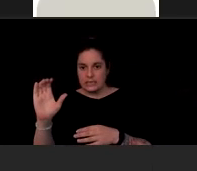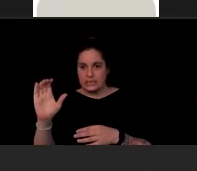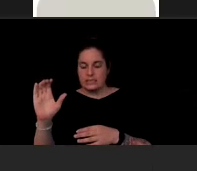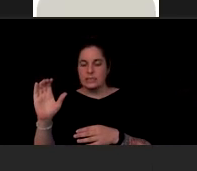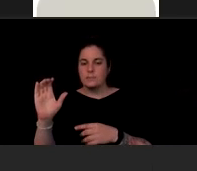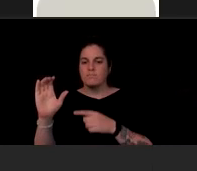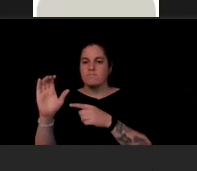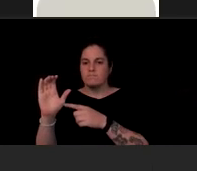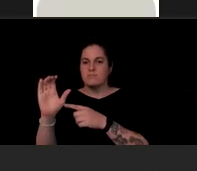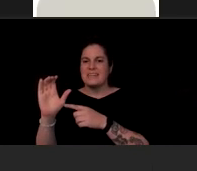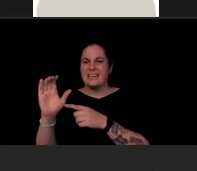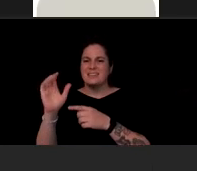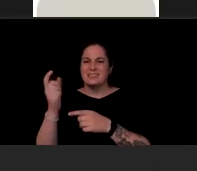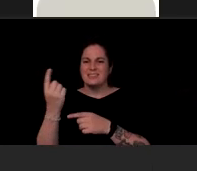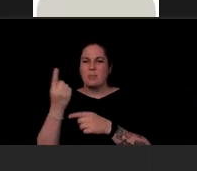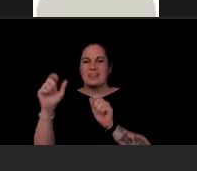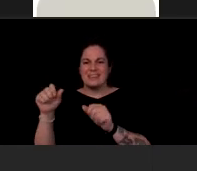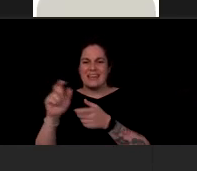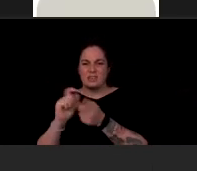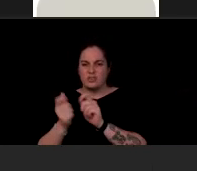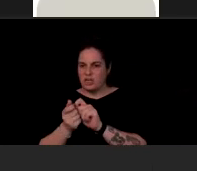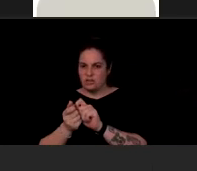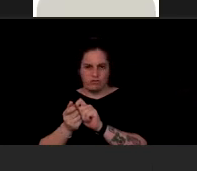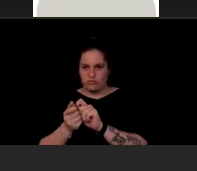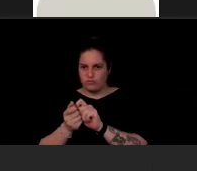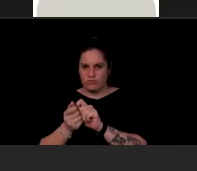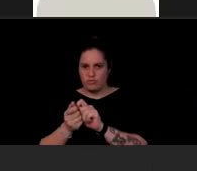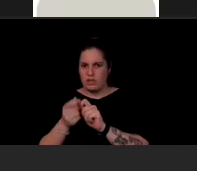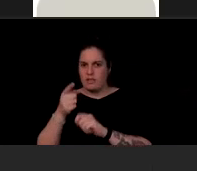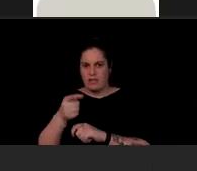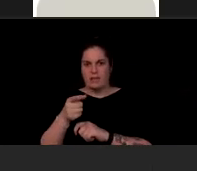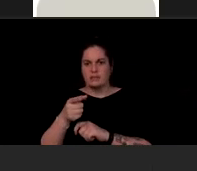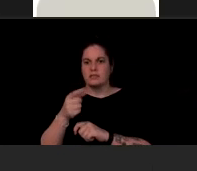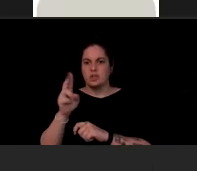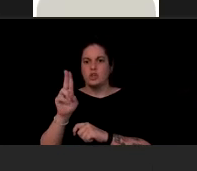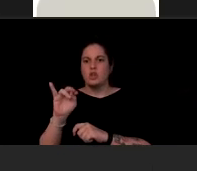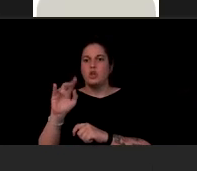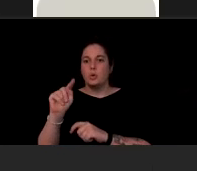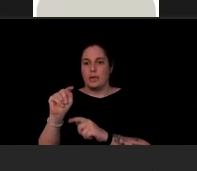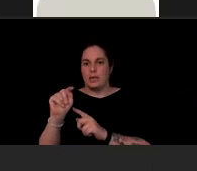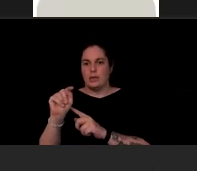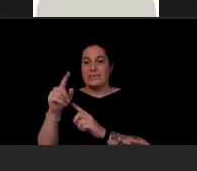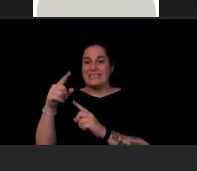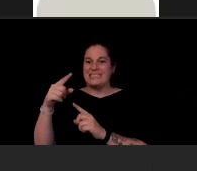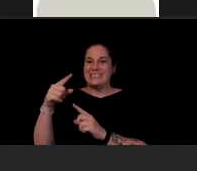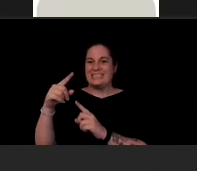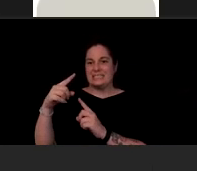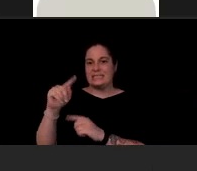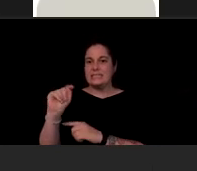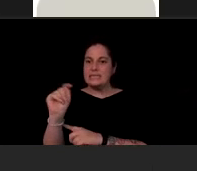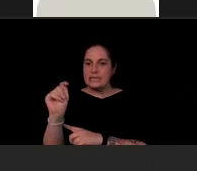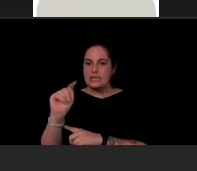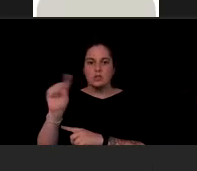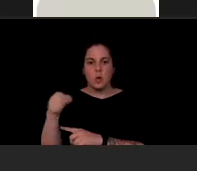as variables. And I wanted you to see that those are actually units. T is the only variable in this